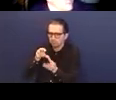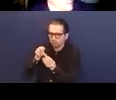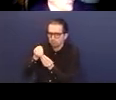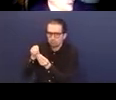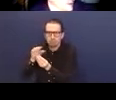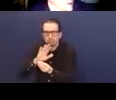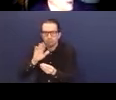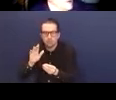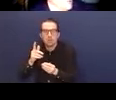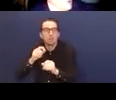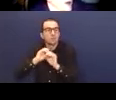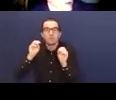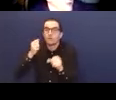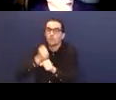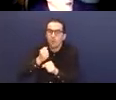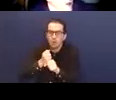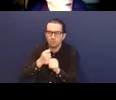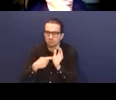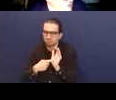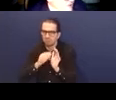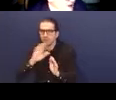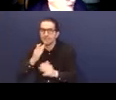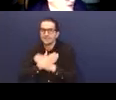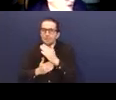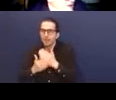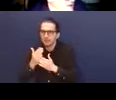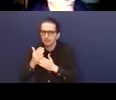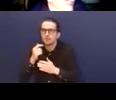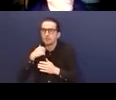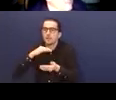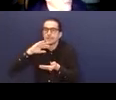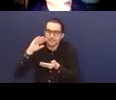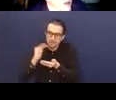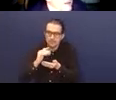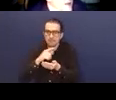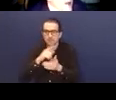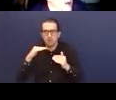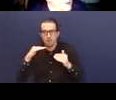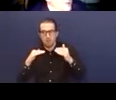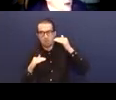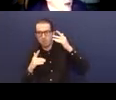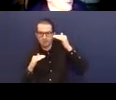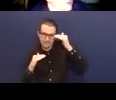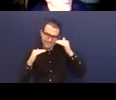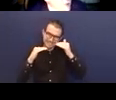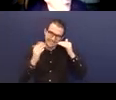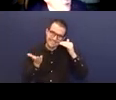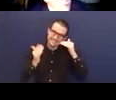10. We have 25 indicators, and here we